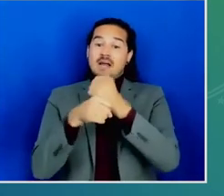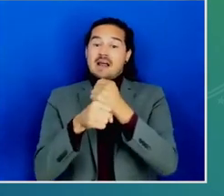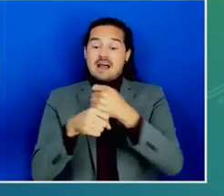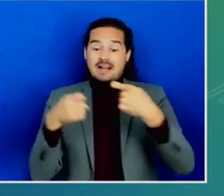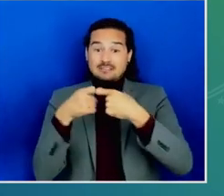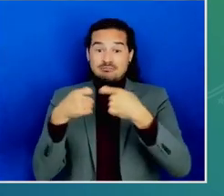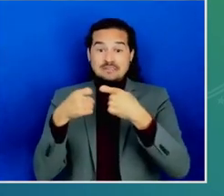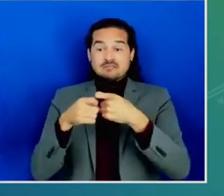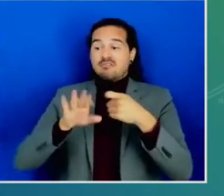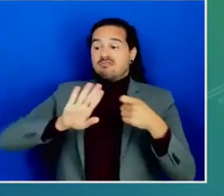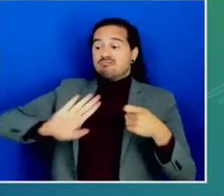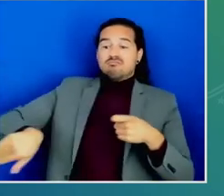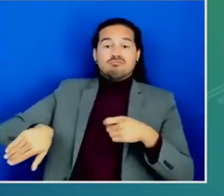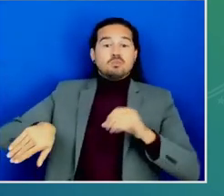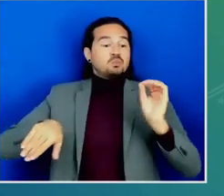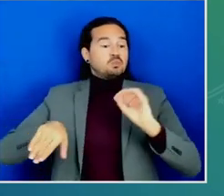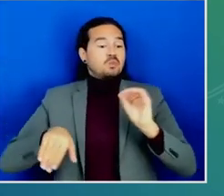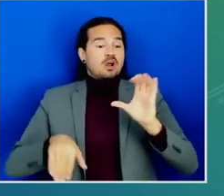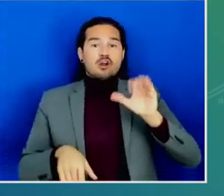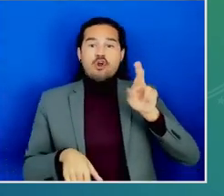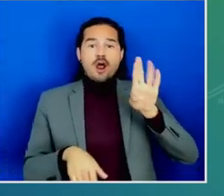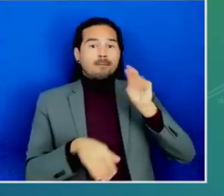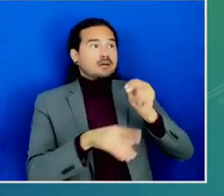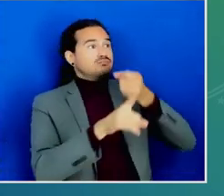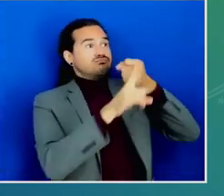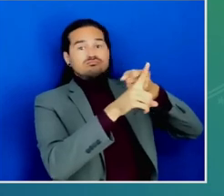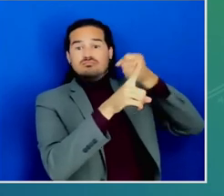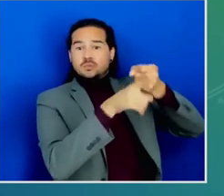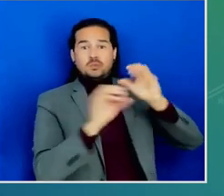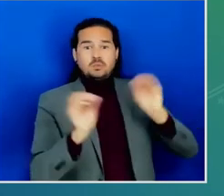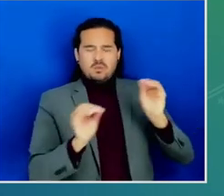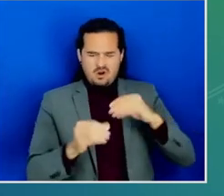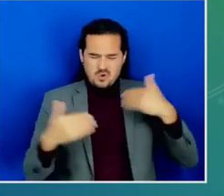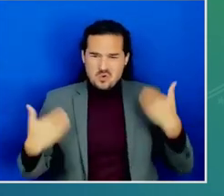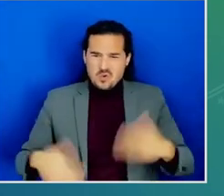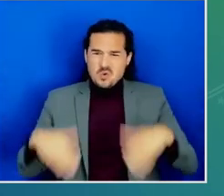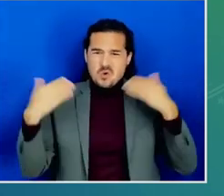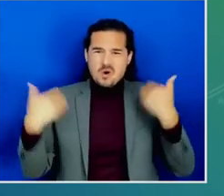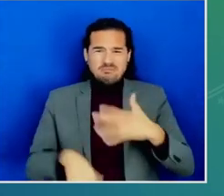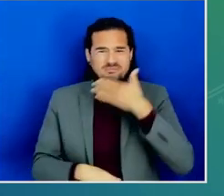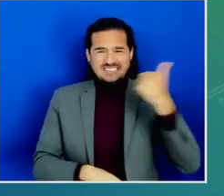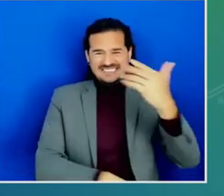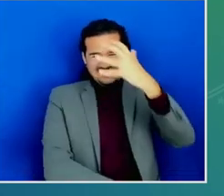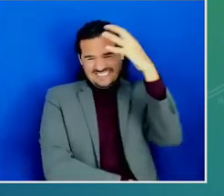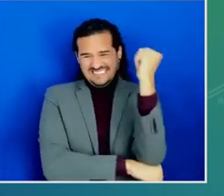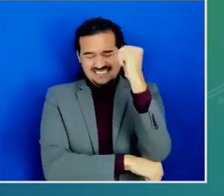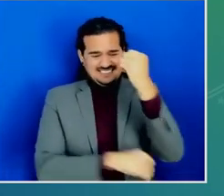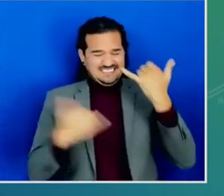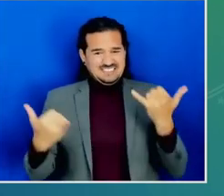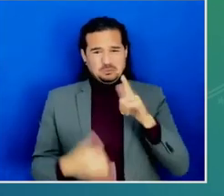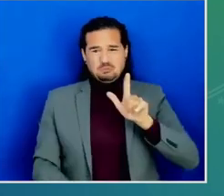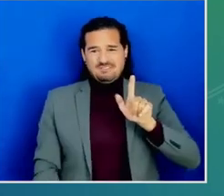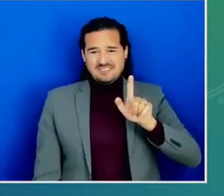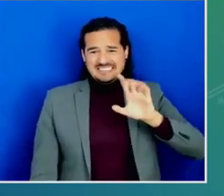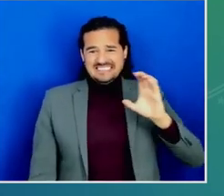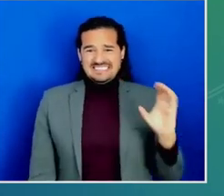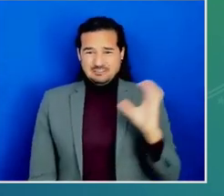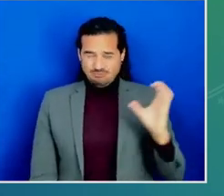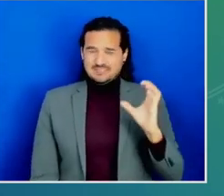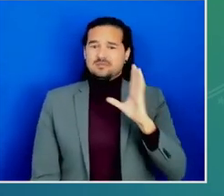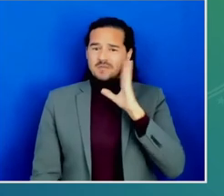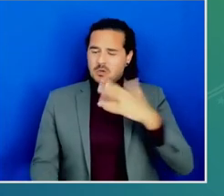greatest spur to job creation and economic competitiveness in the 21st century, not to mention the benefits to our health and our